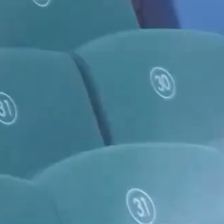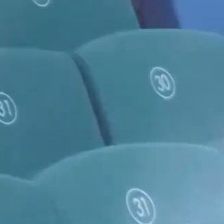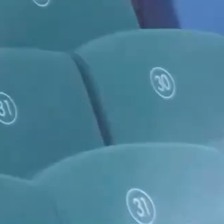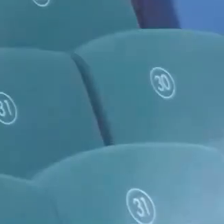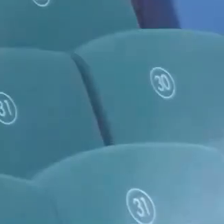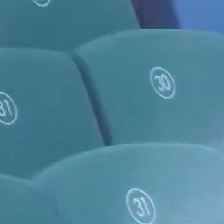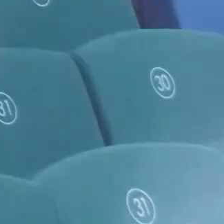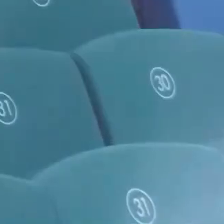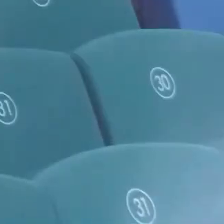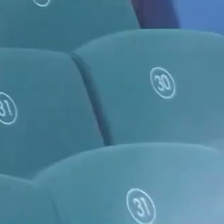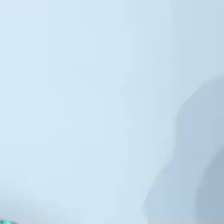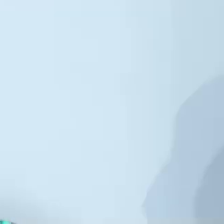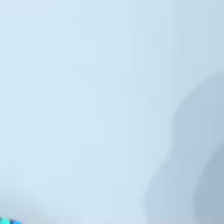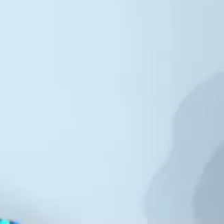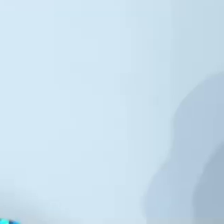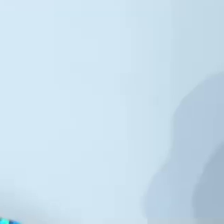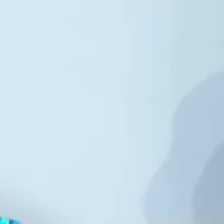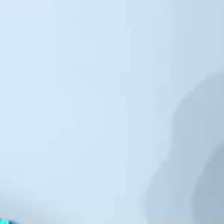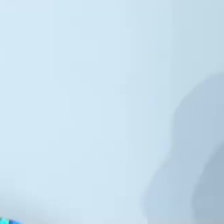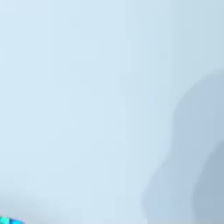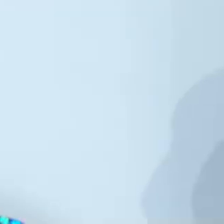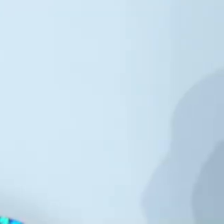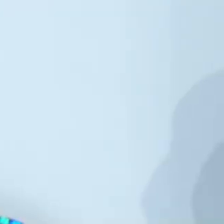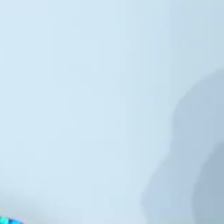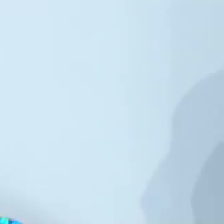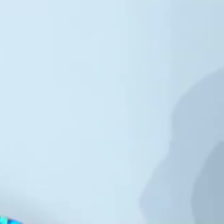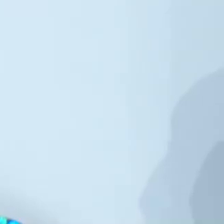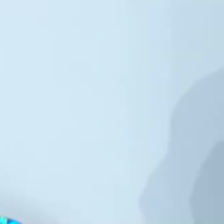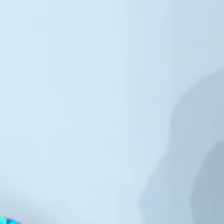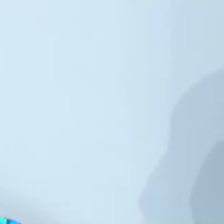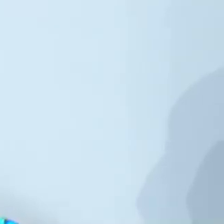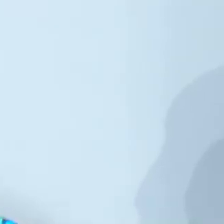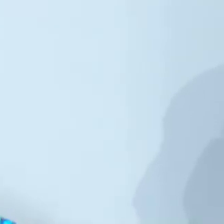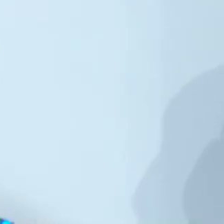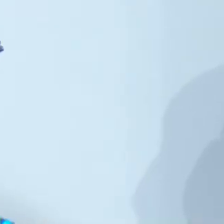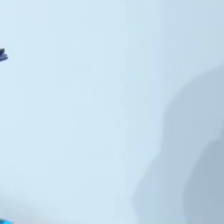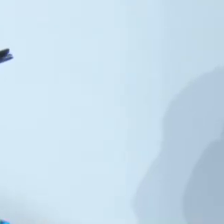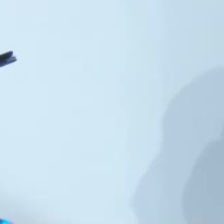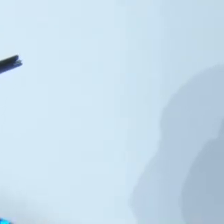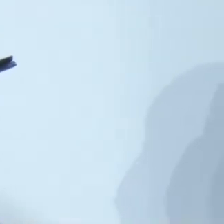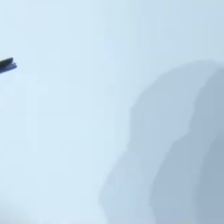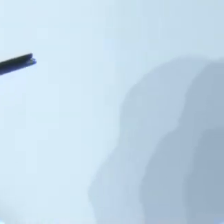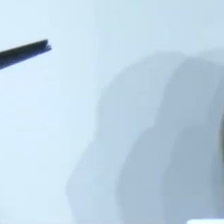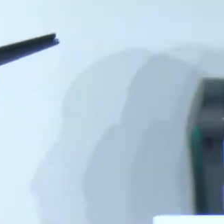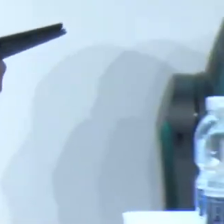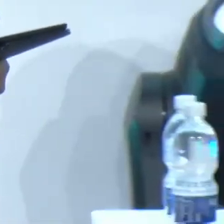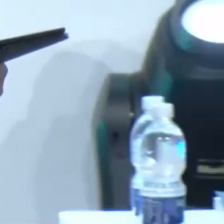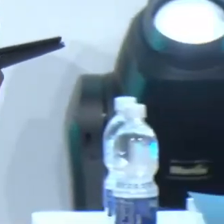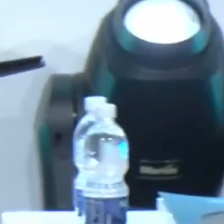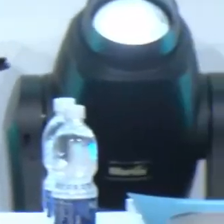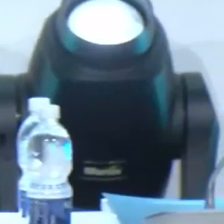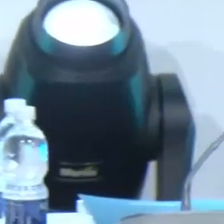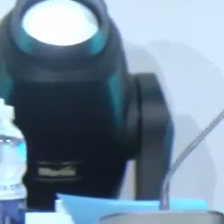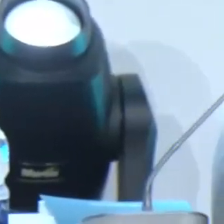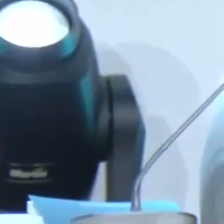how important this research is and the impact it could have on how banks, public development banks around the world really do